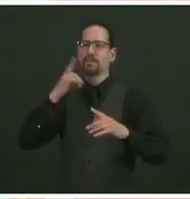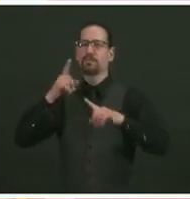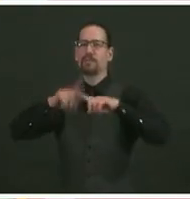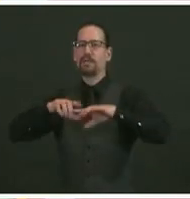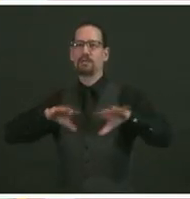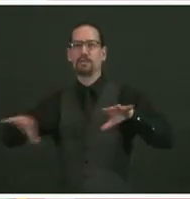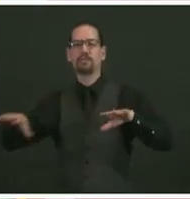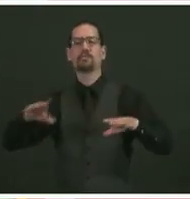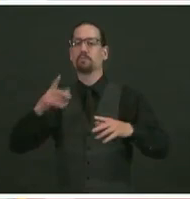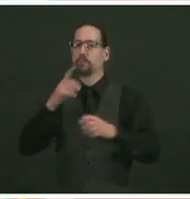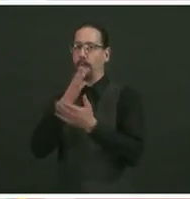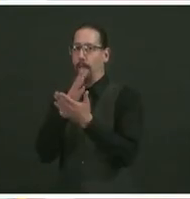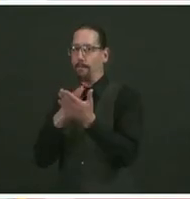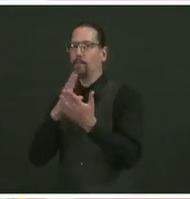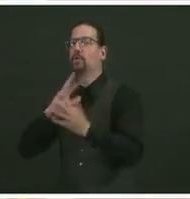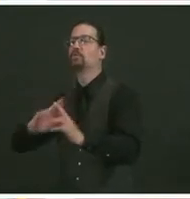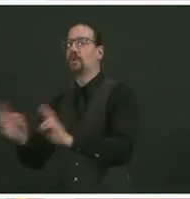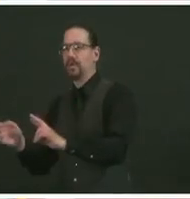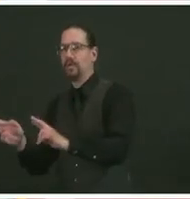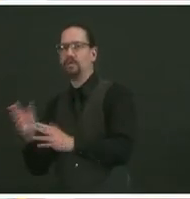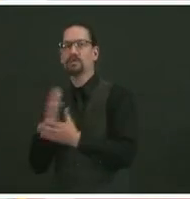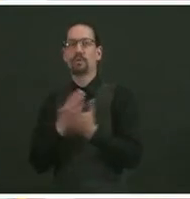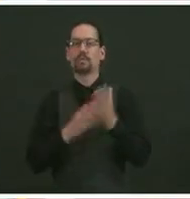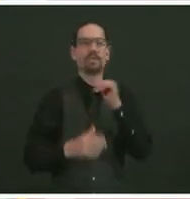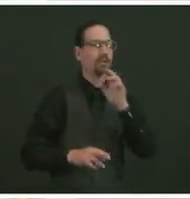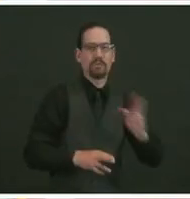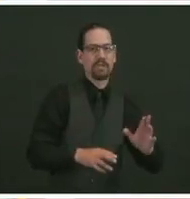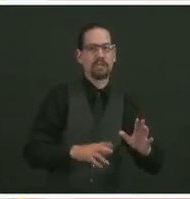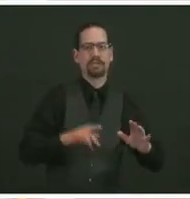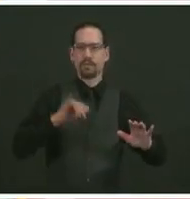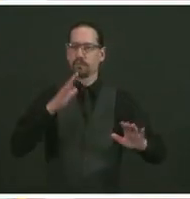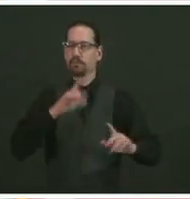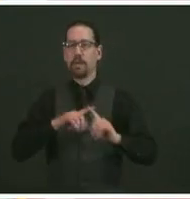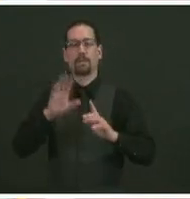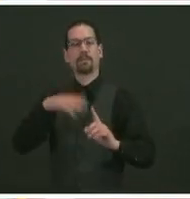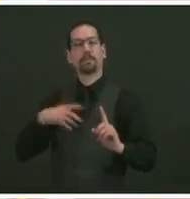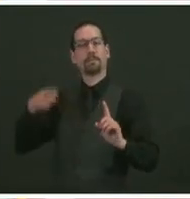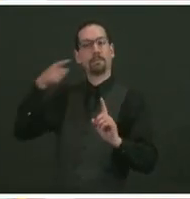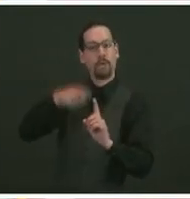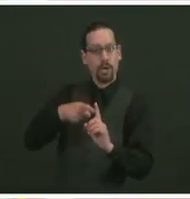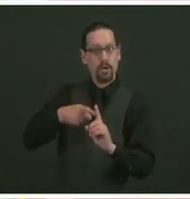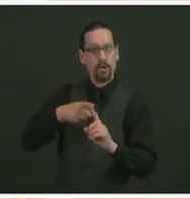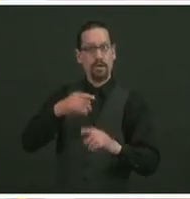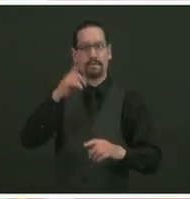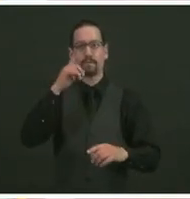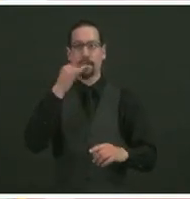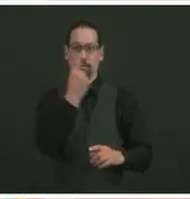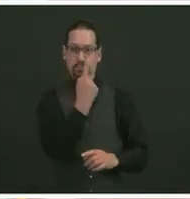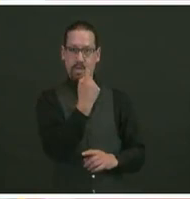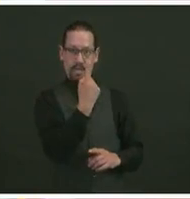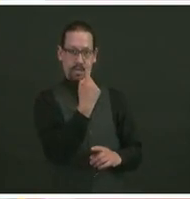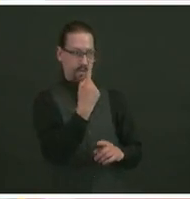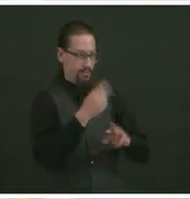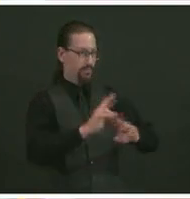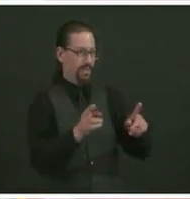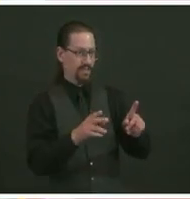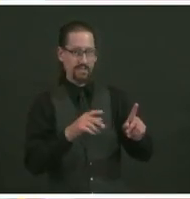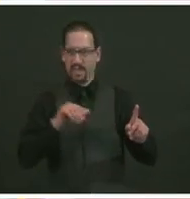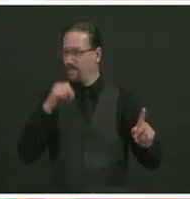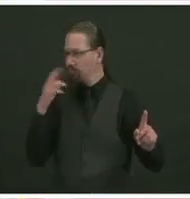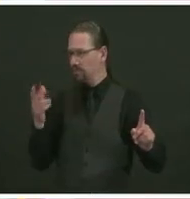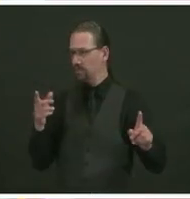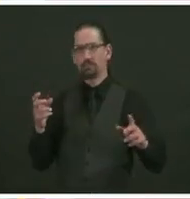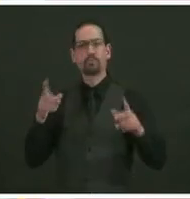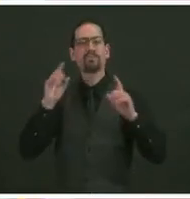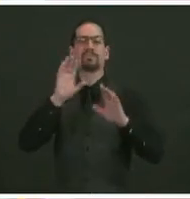part of what I'm getting into is, it's not like one nursing home is just like the other ones. They're different, and you have to look at the nooks and